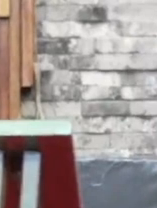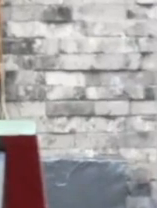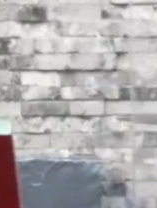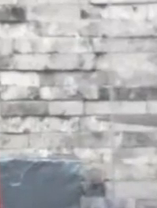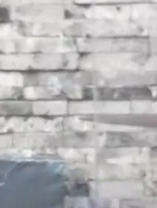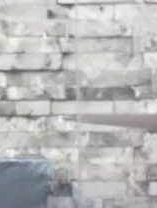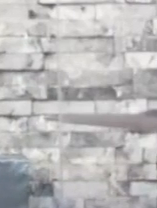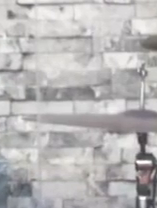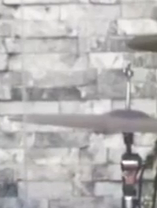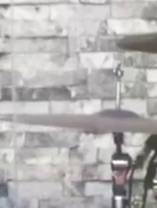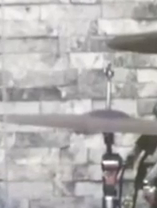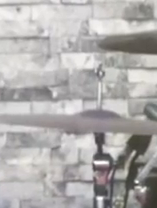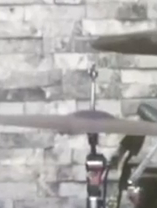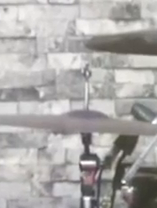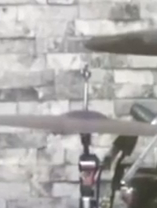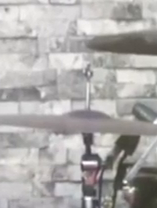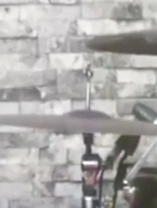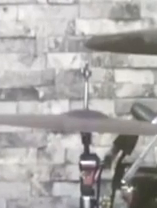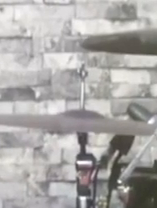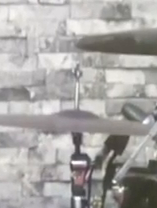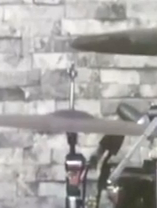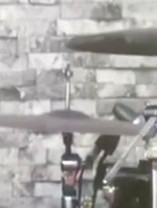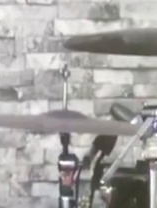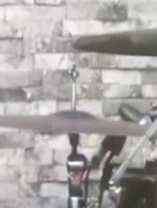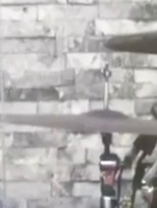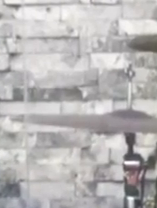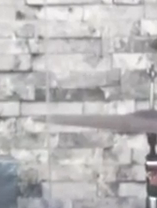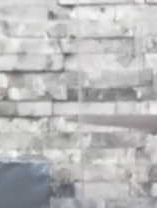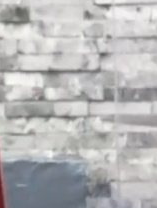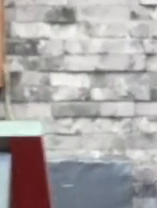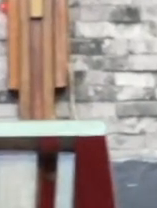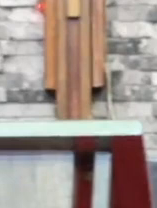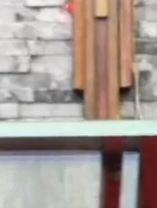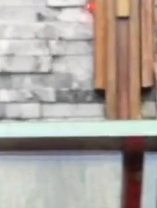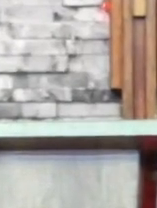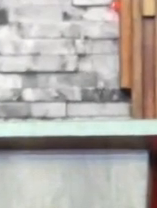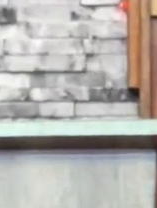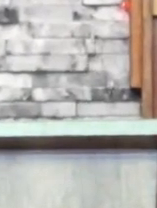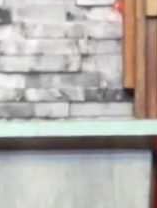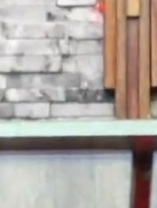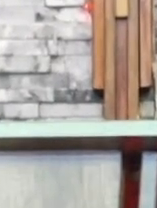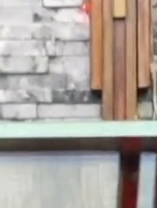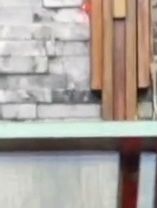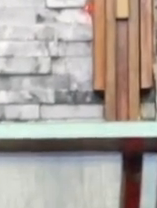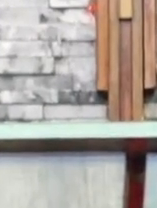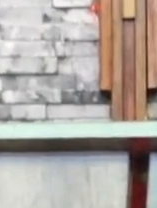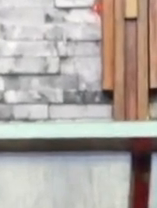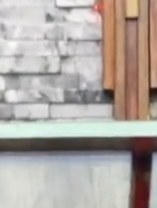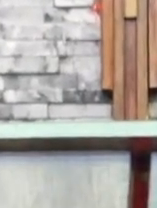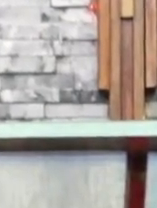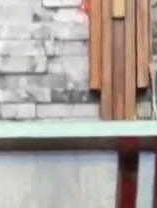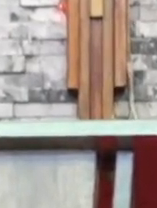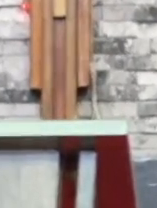imepita, we still need to live in expectation because he is coming back. Lazima tuishi na matarajio kwamba anarejea tena. We need to